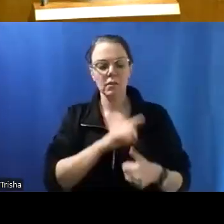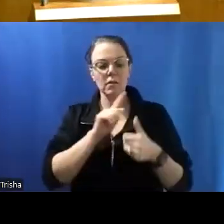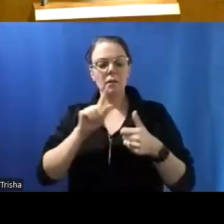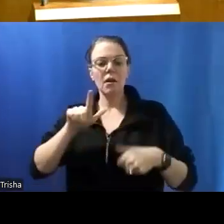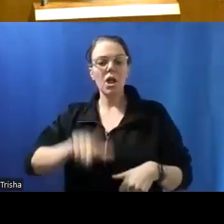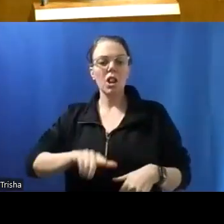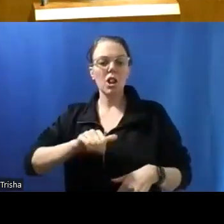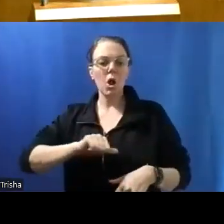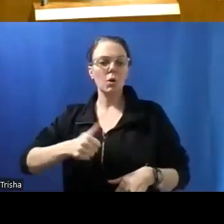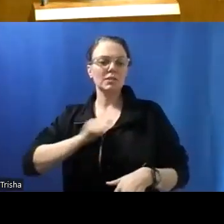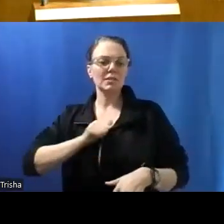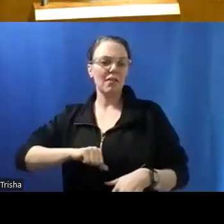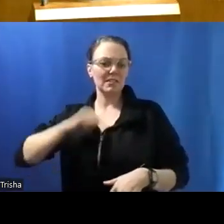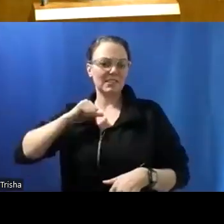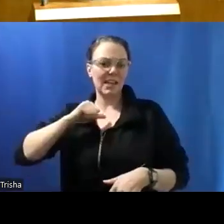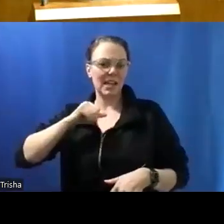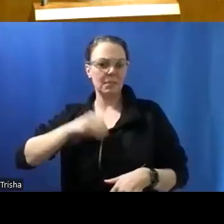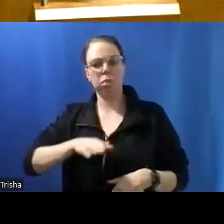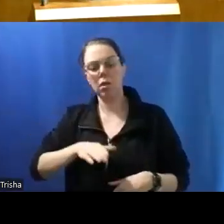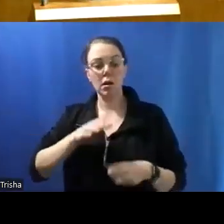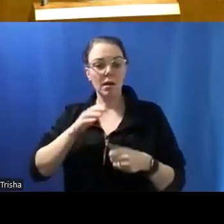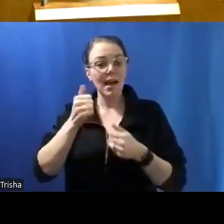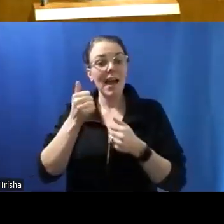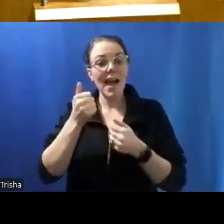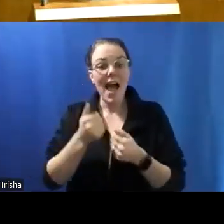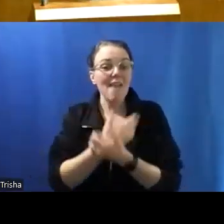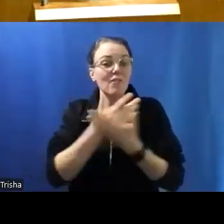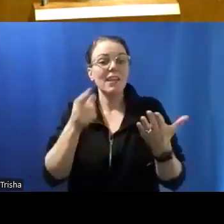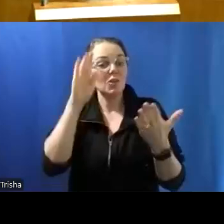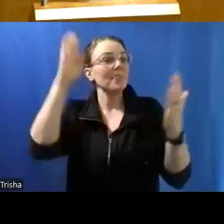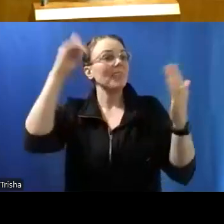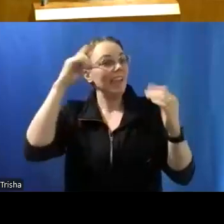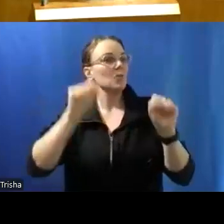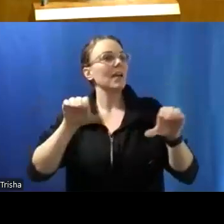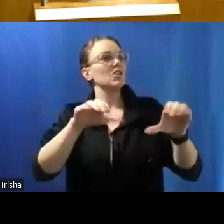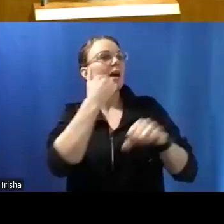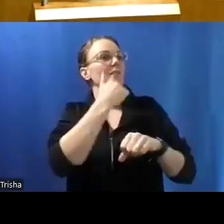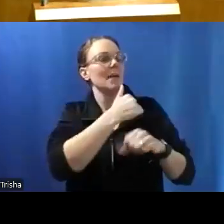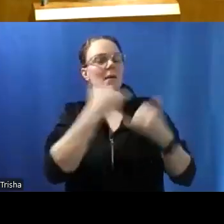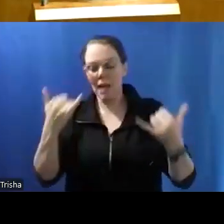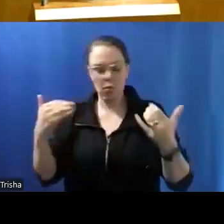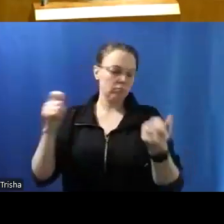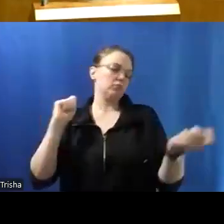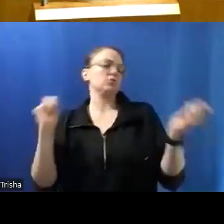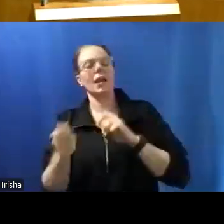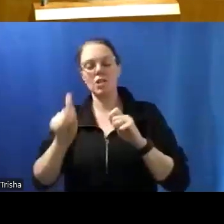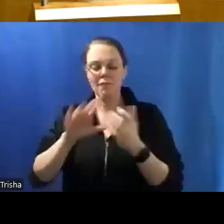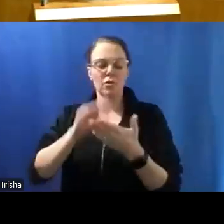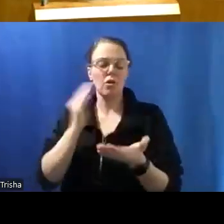everything that was taken for granted about what you do every day, now you have to learn a new way to do it. That is